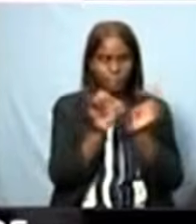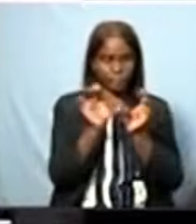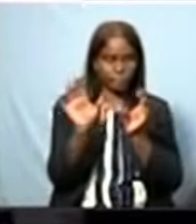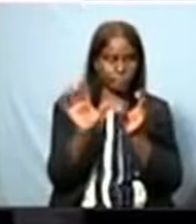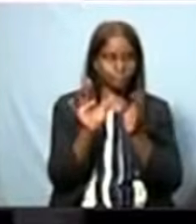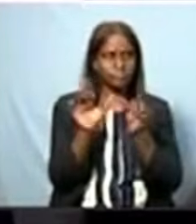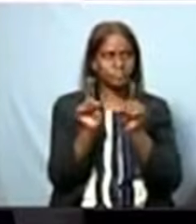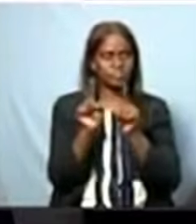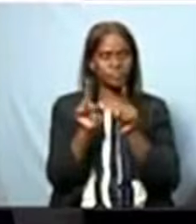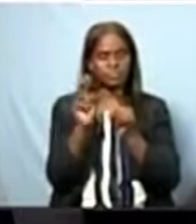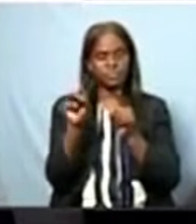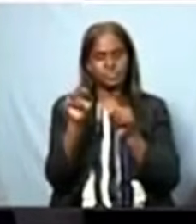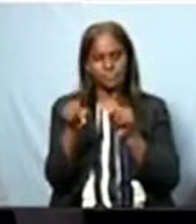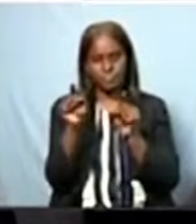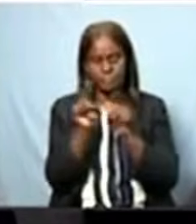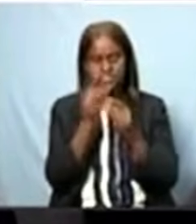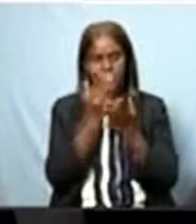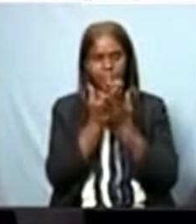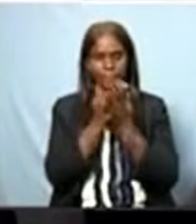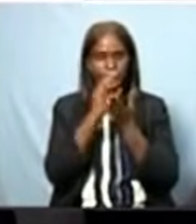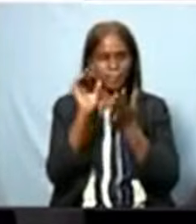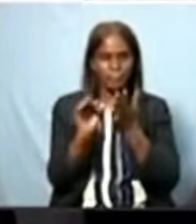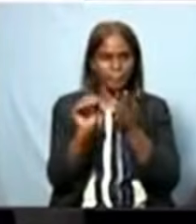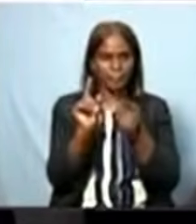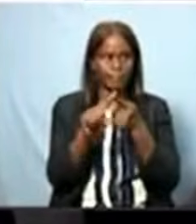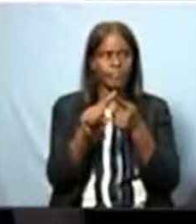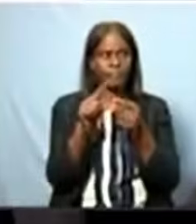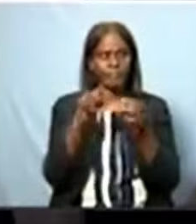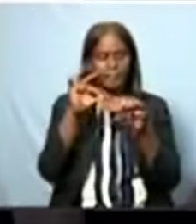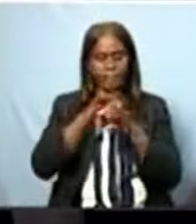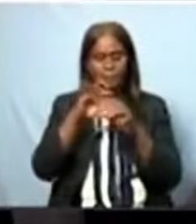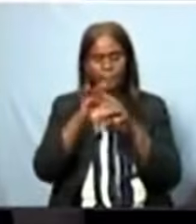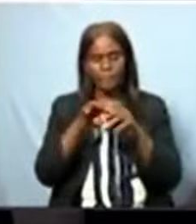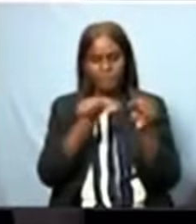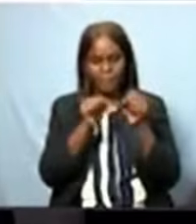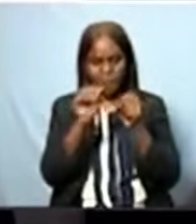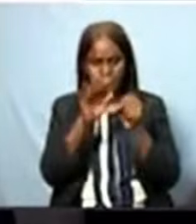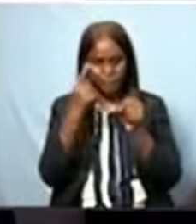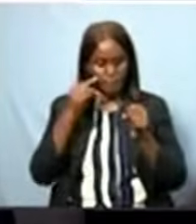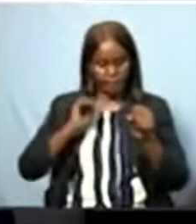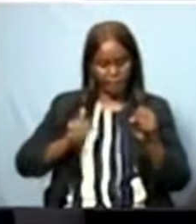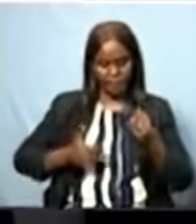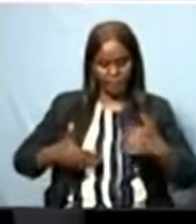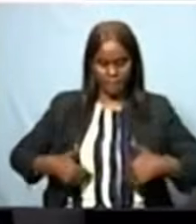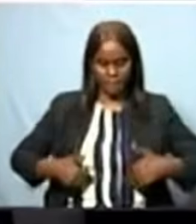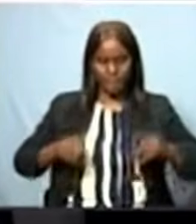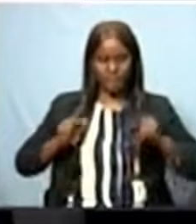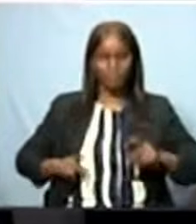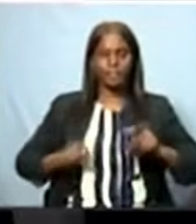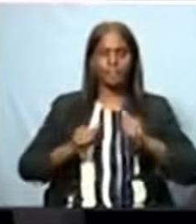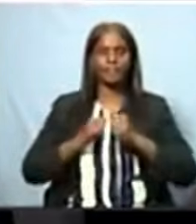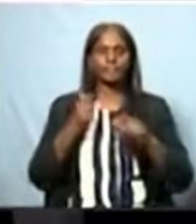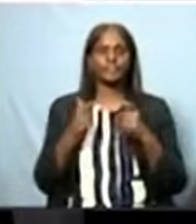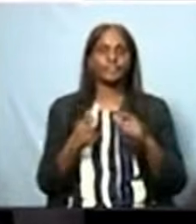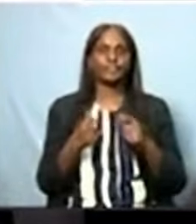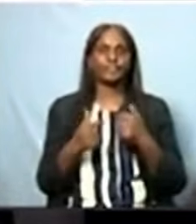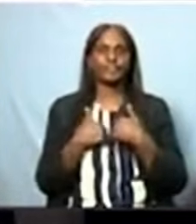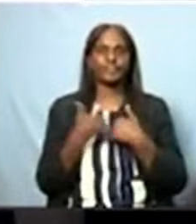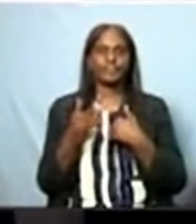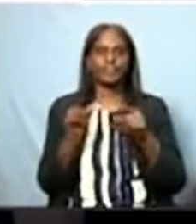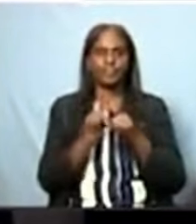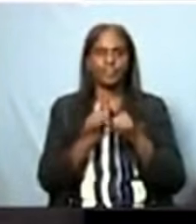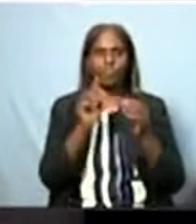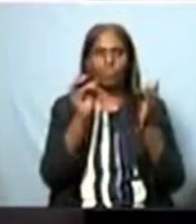seats, and B, proportional representation electoral system for women, youths, and persons with disabilities